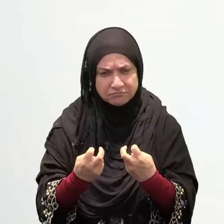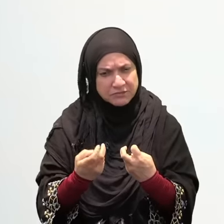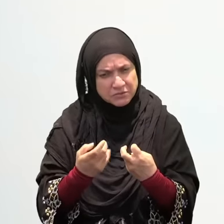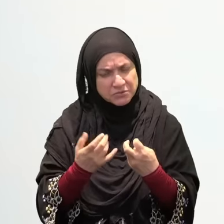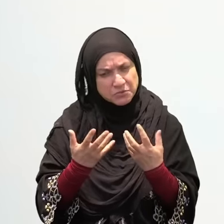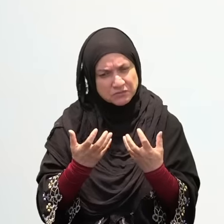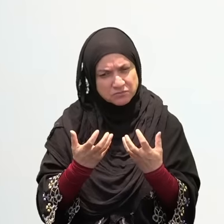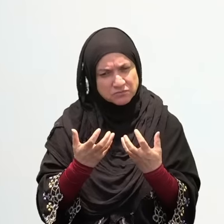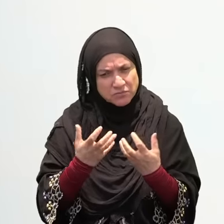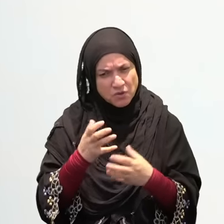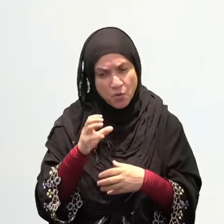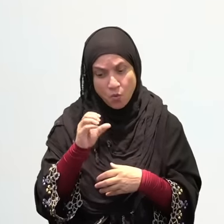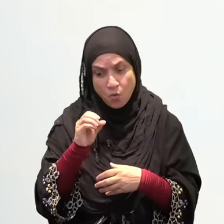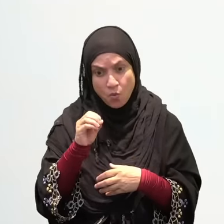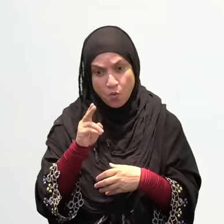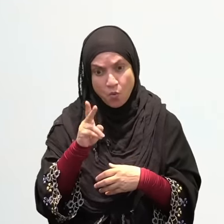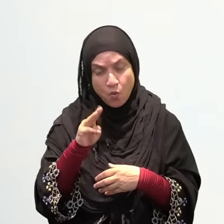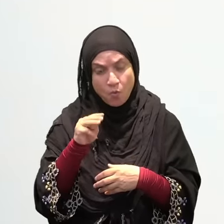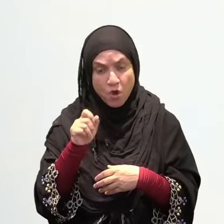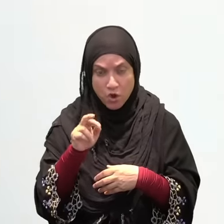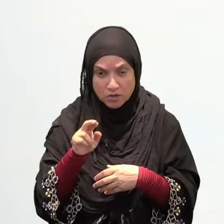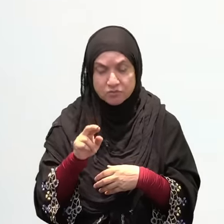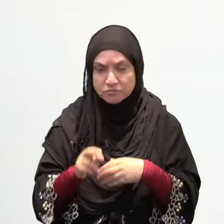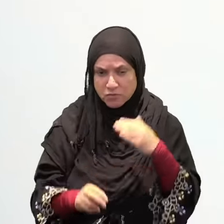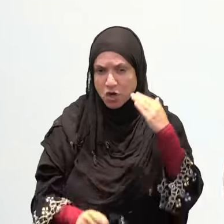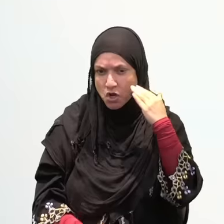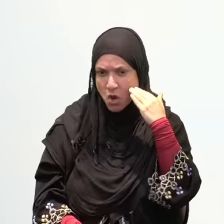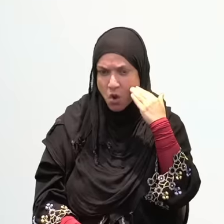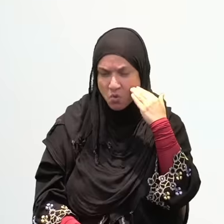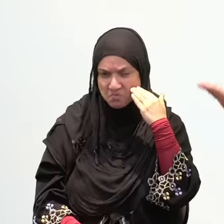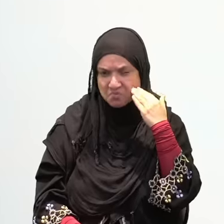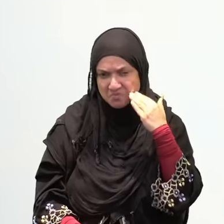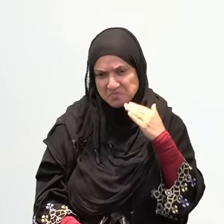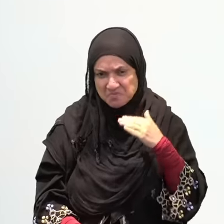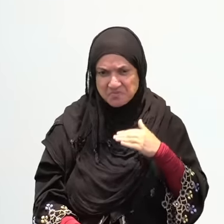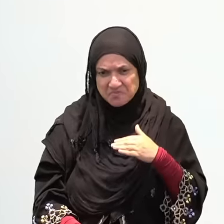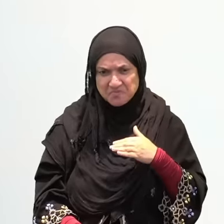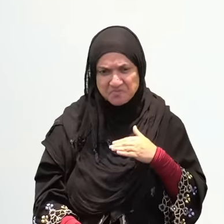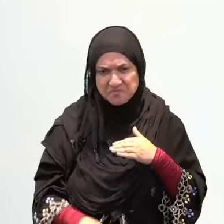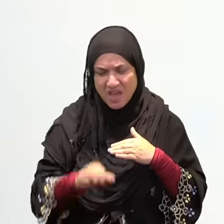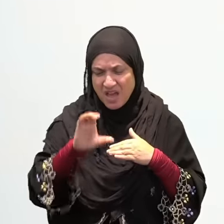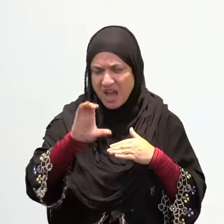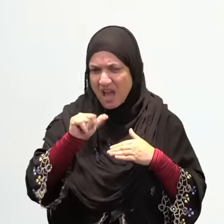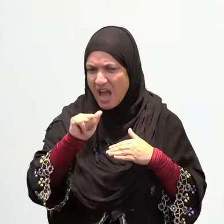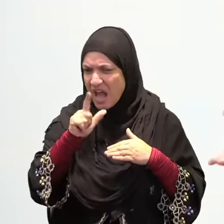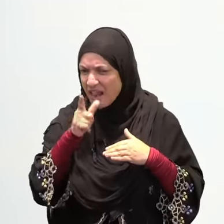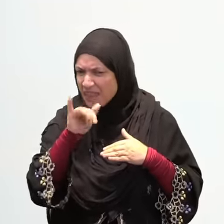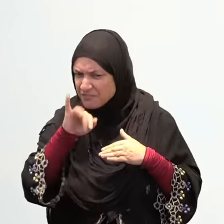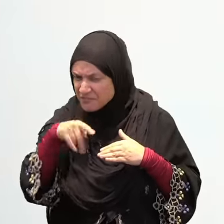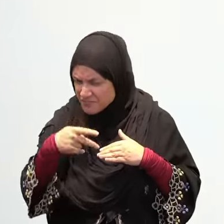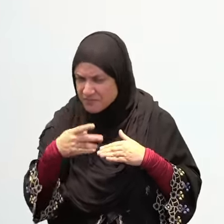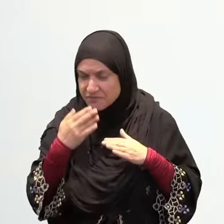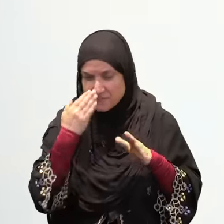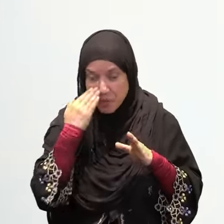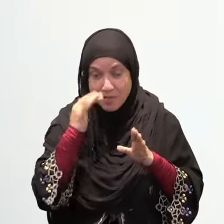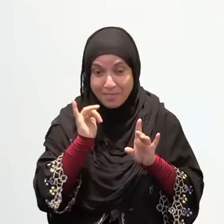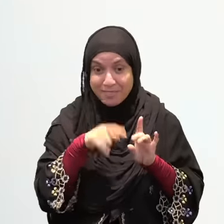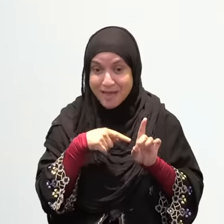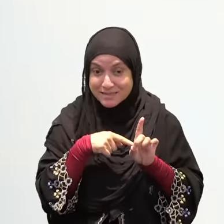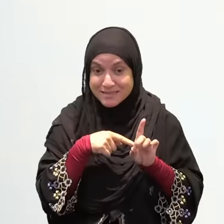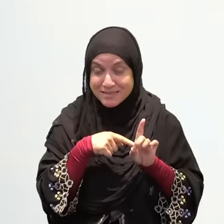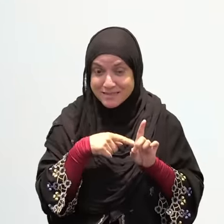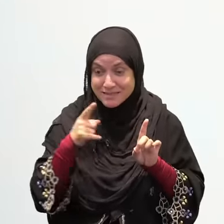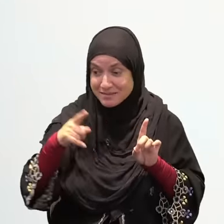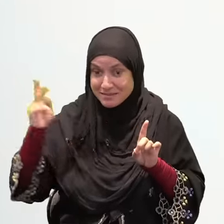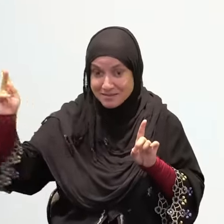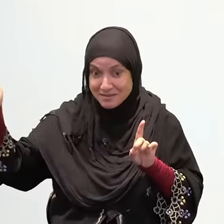Shaykh. He doesn't mean it in a nice way. Who's that old man that everyone's sitting around? He doesn't know who he is. He said, that's Abdullah ibn Umar. Like, you gotta calm